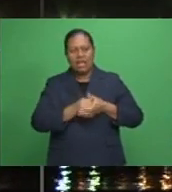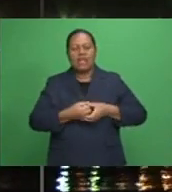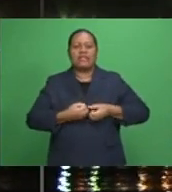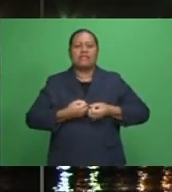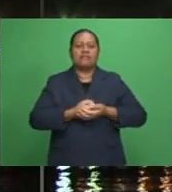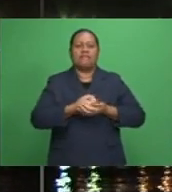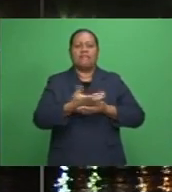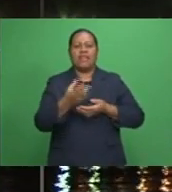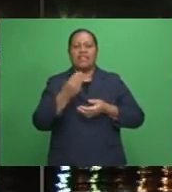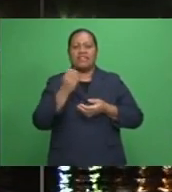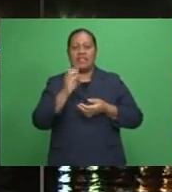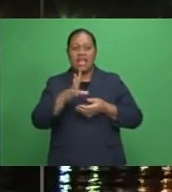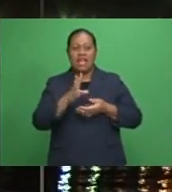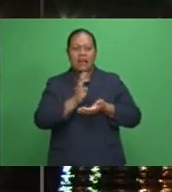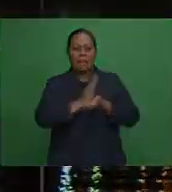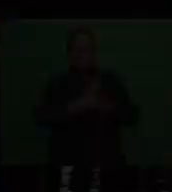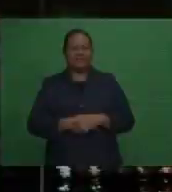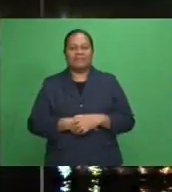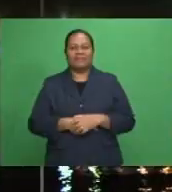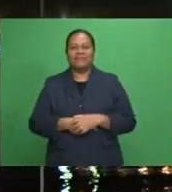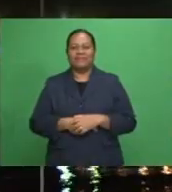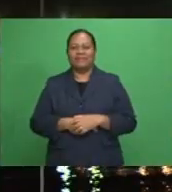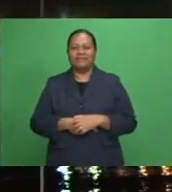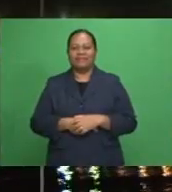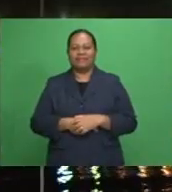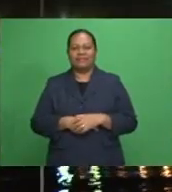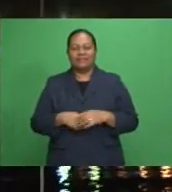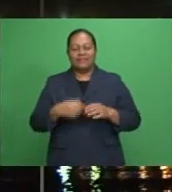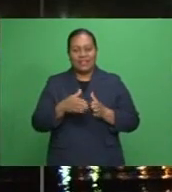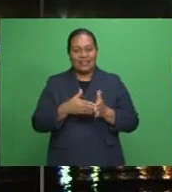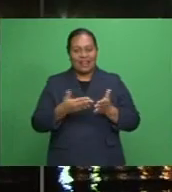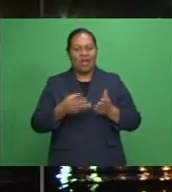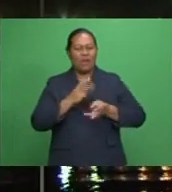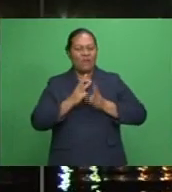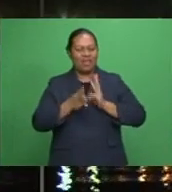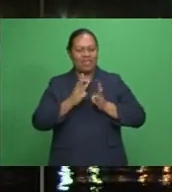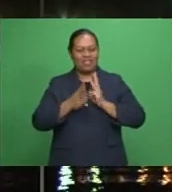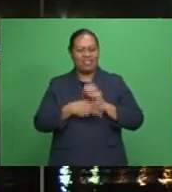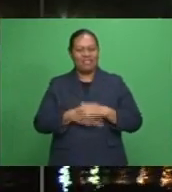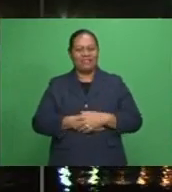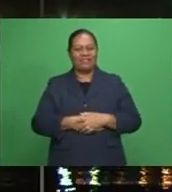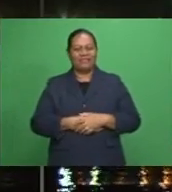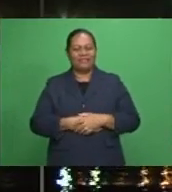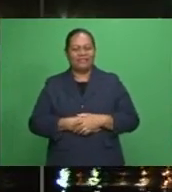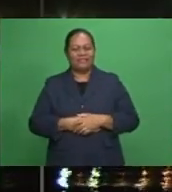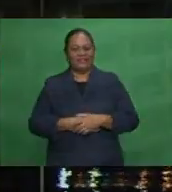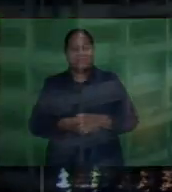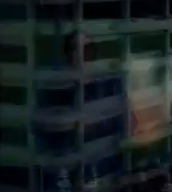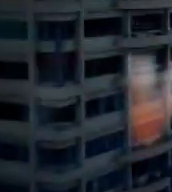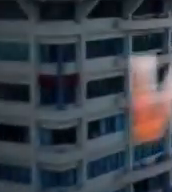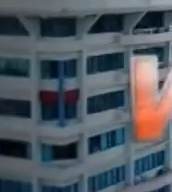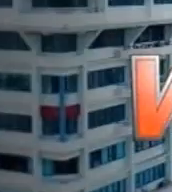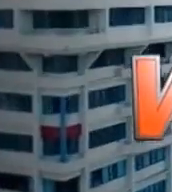billion there over the next few years. And Angie joins us now with the latest in weather.